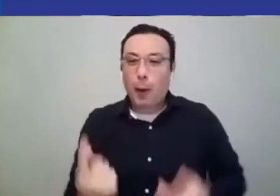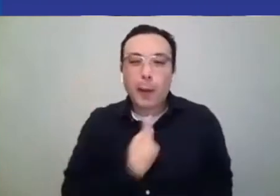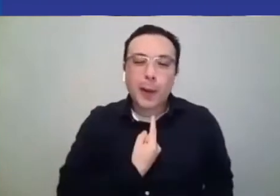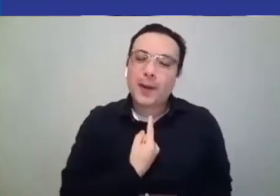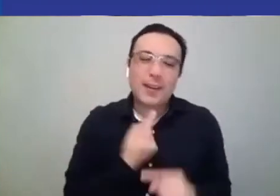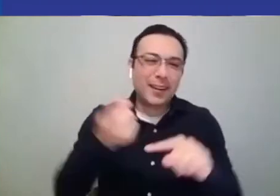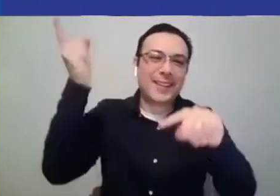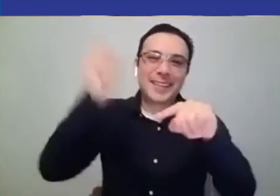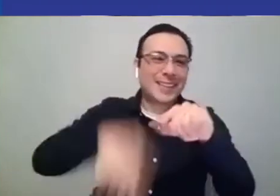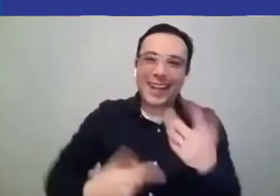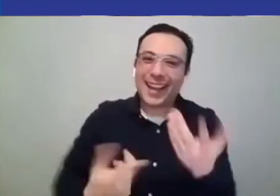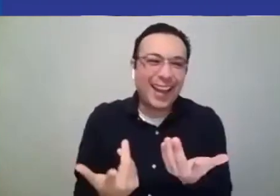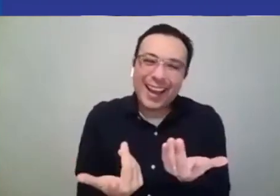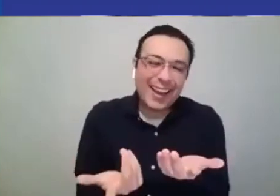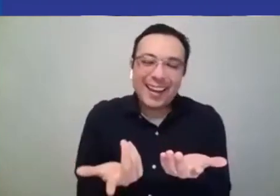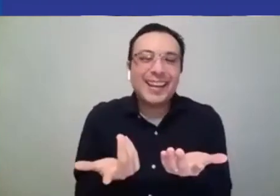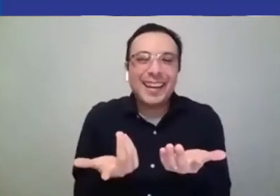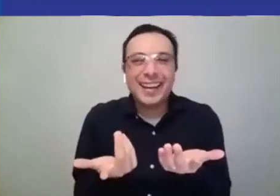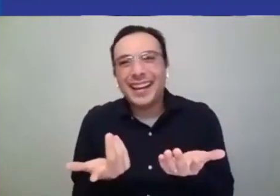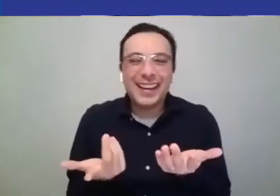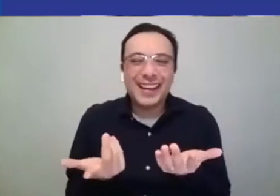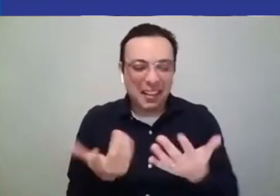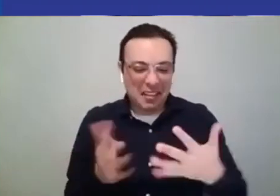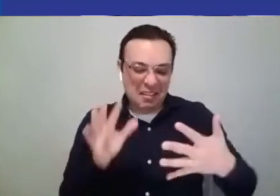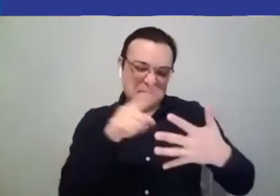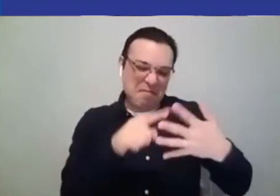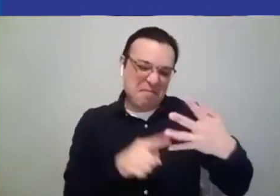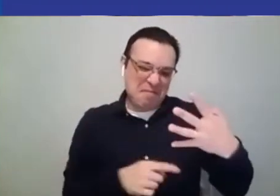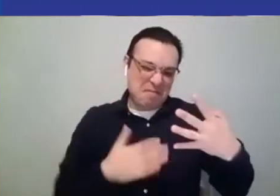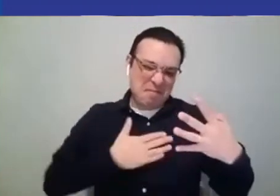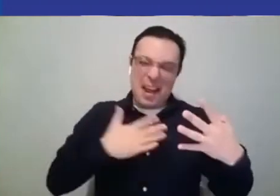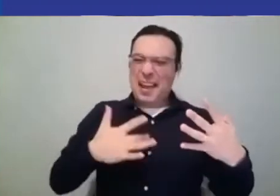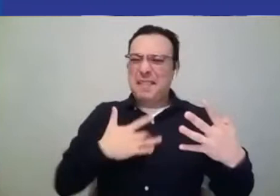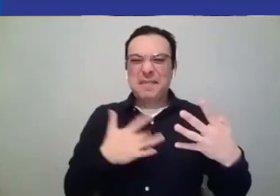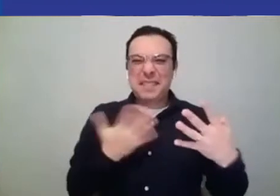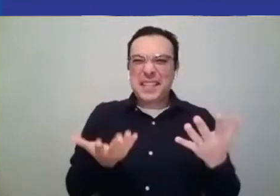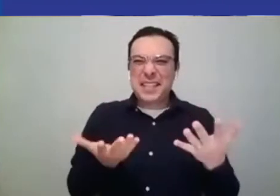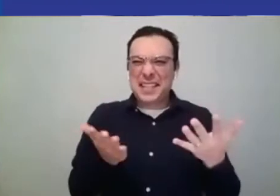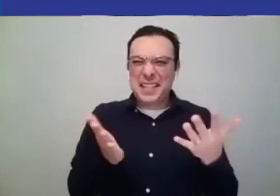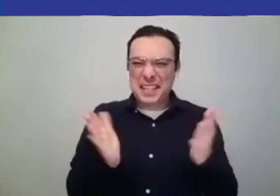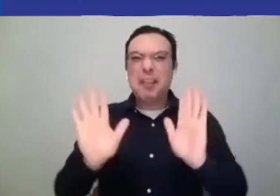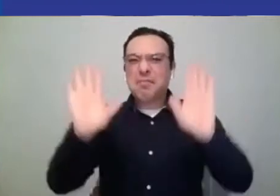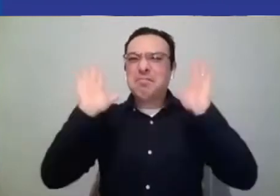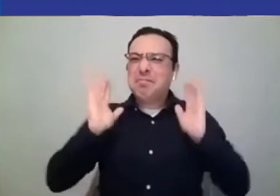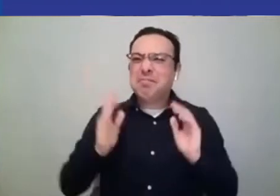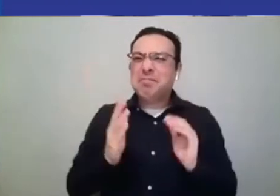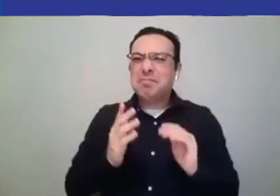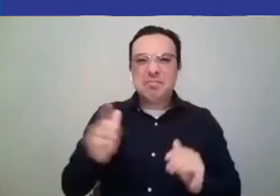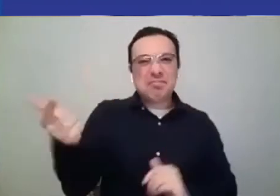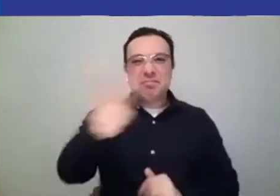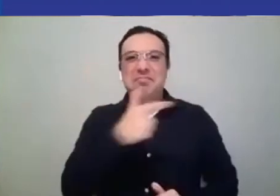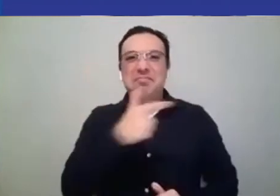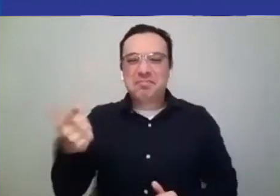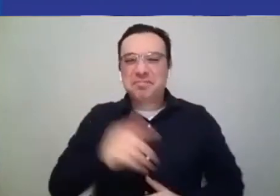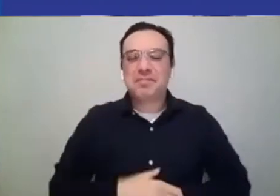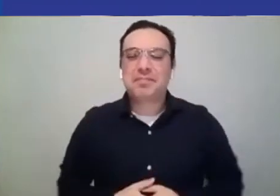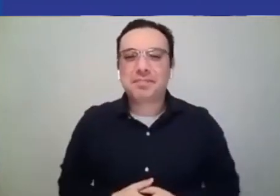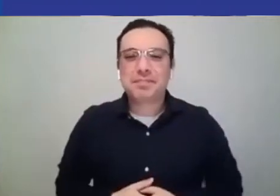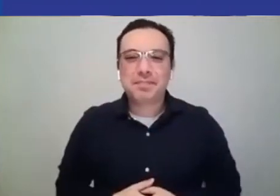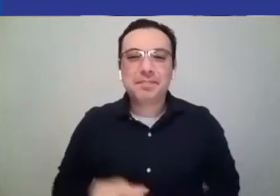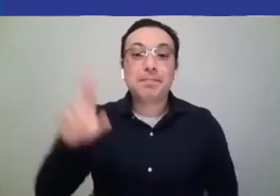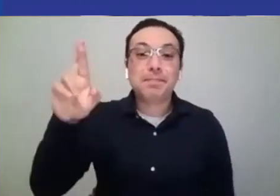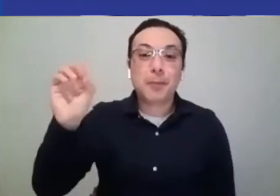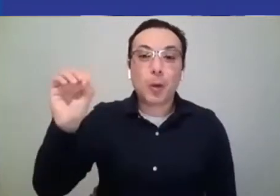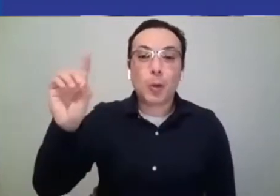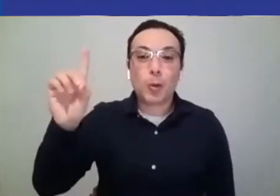it by yourself. So I think that would be one of the main characteristics of it. So I'll just leave it at that, and then I'm happy to contribute more as we